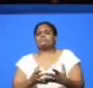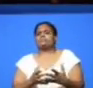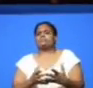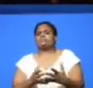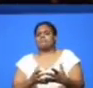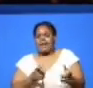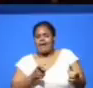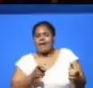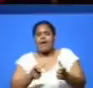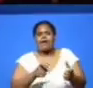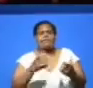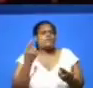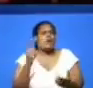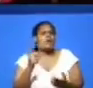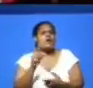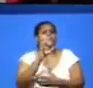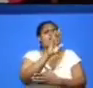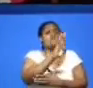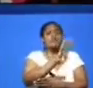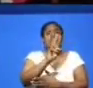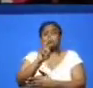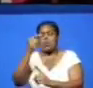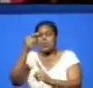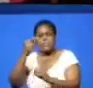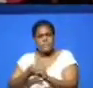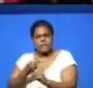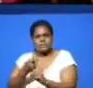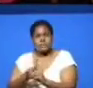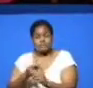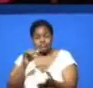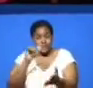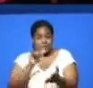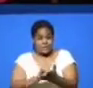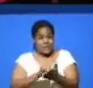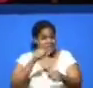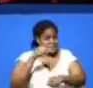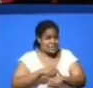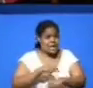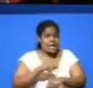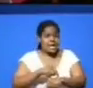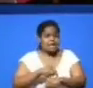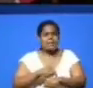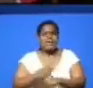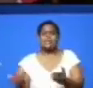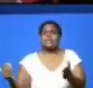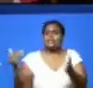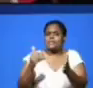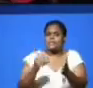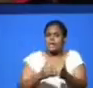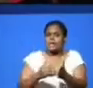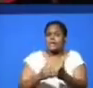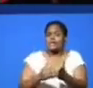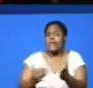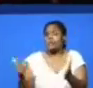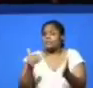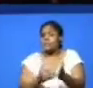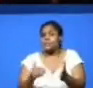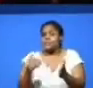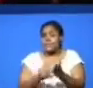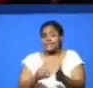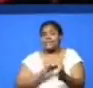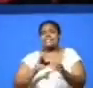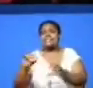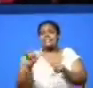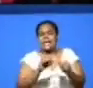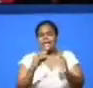42 months. This same period is repeated a number of times in this